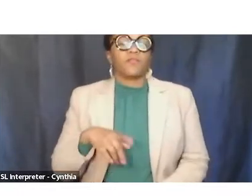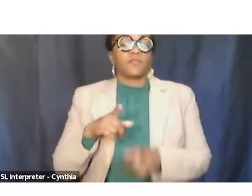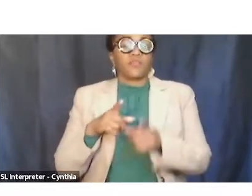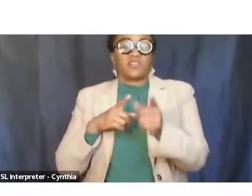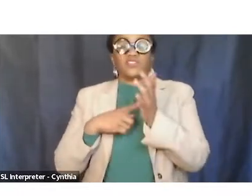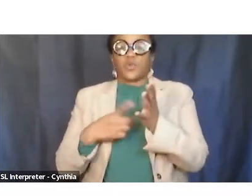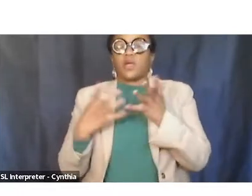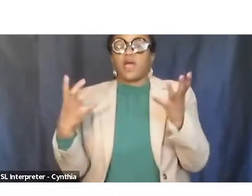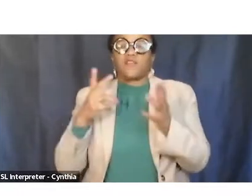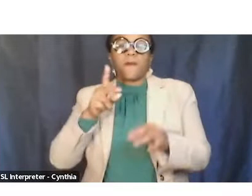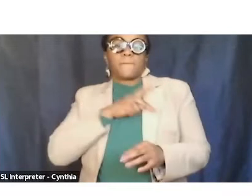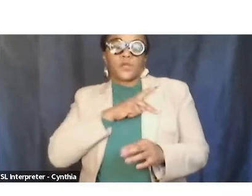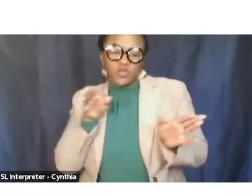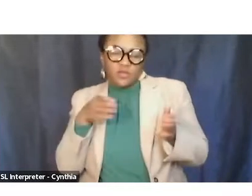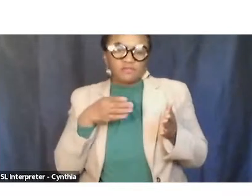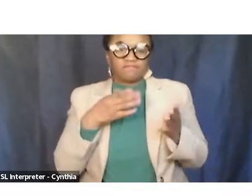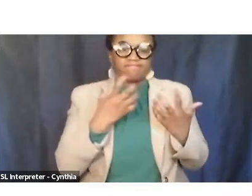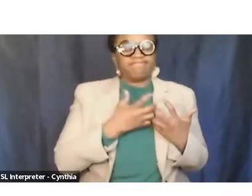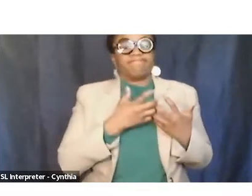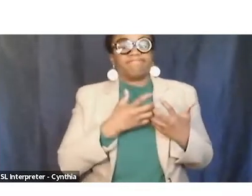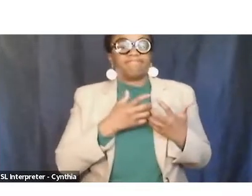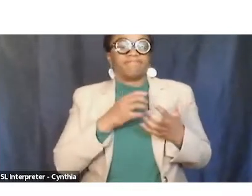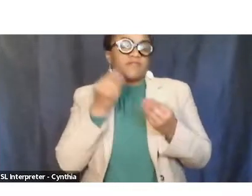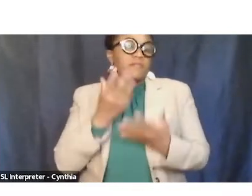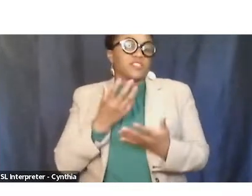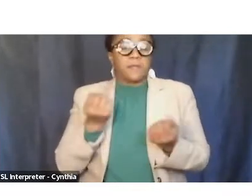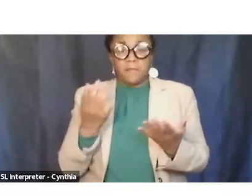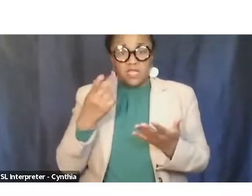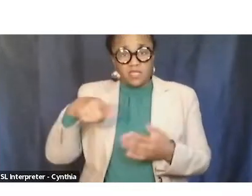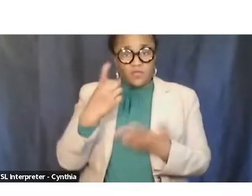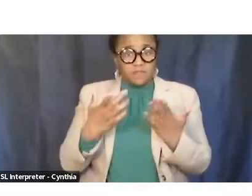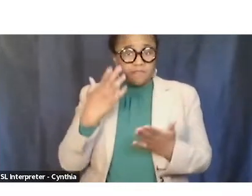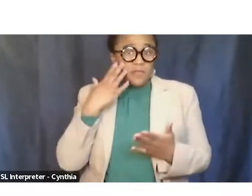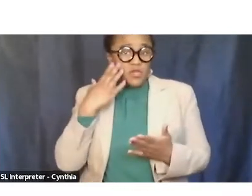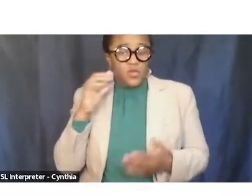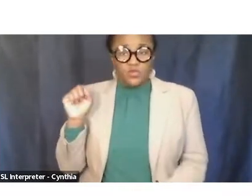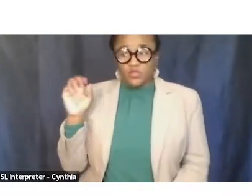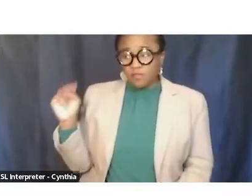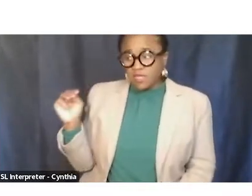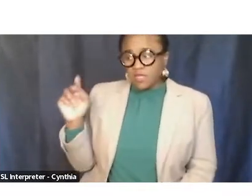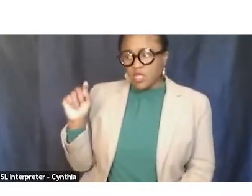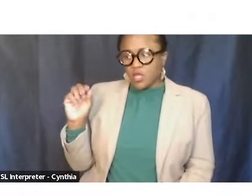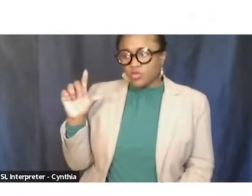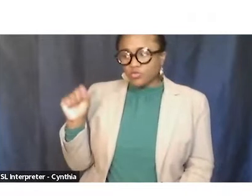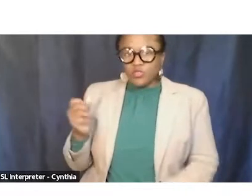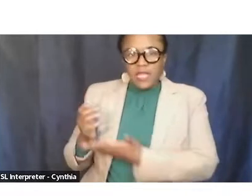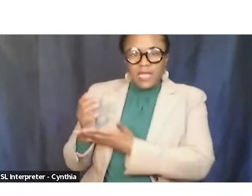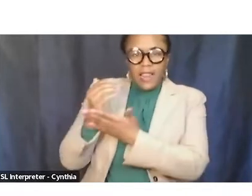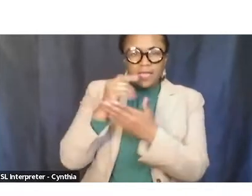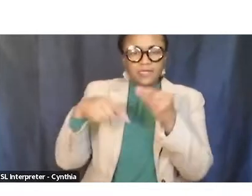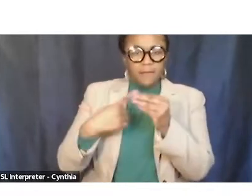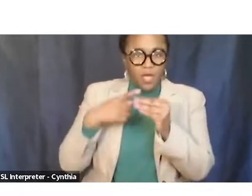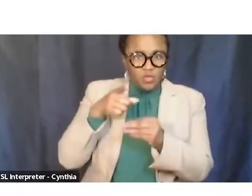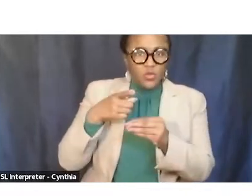personalized content. Many of you may or may not know what social media tools are collecting about you while